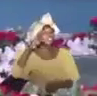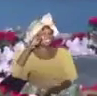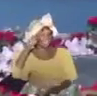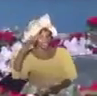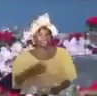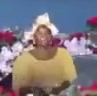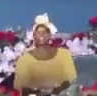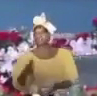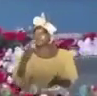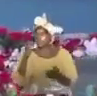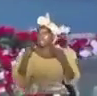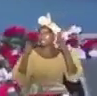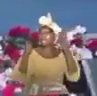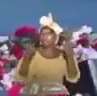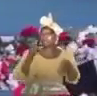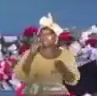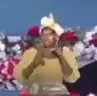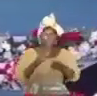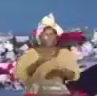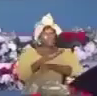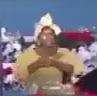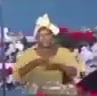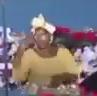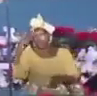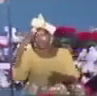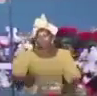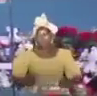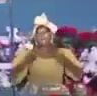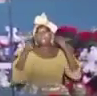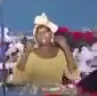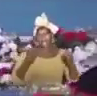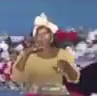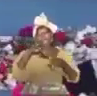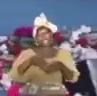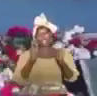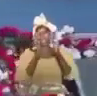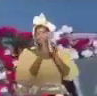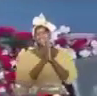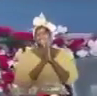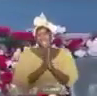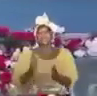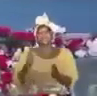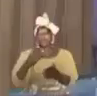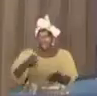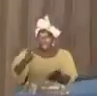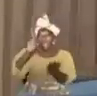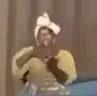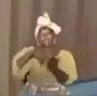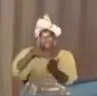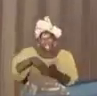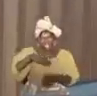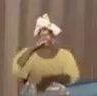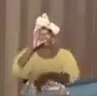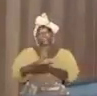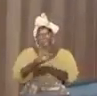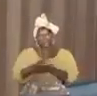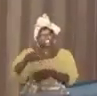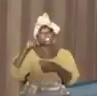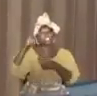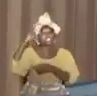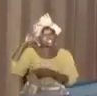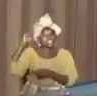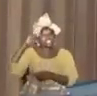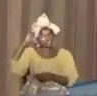you, most people do not know the power in prayer. Go and read church history and see people who shifted the